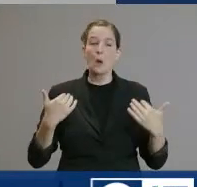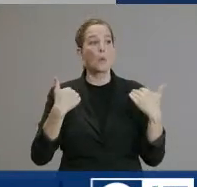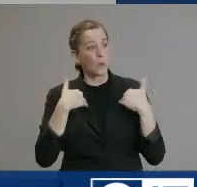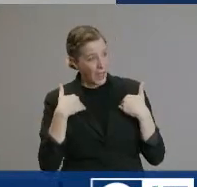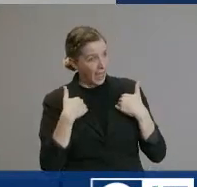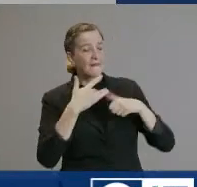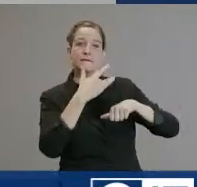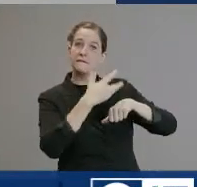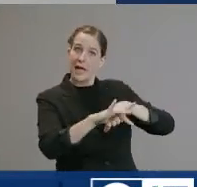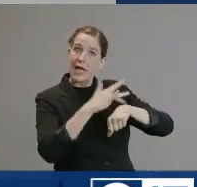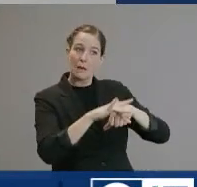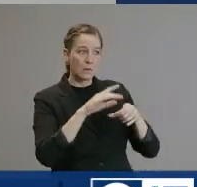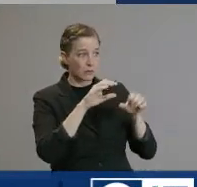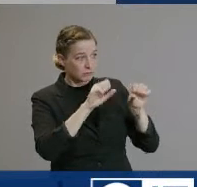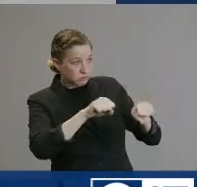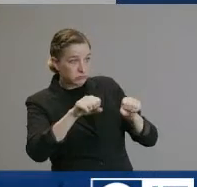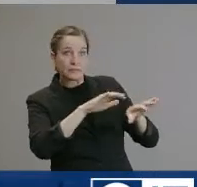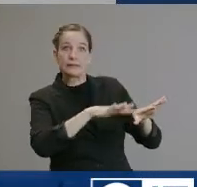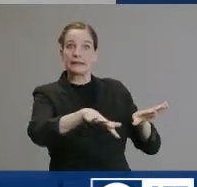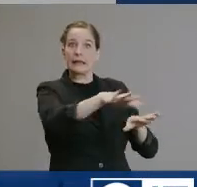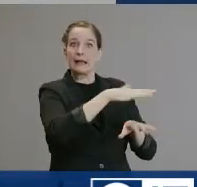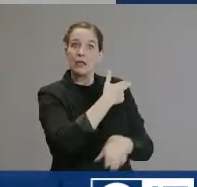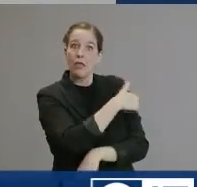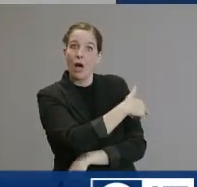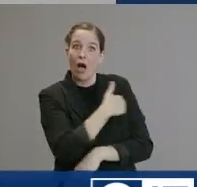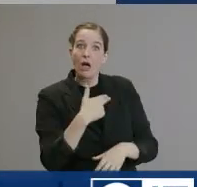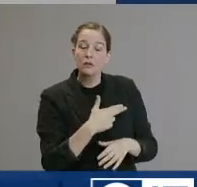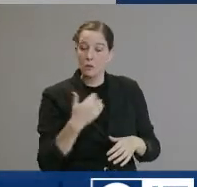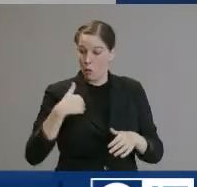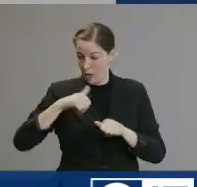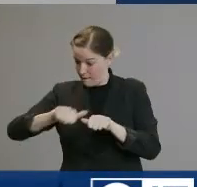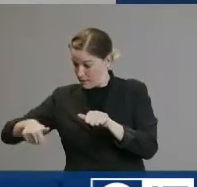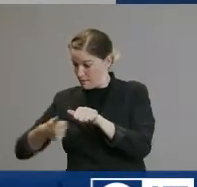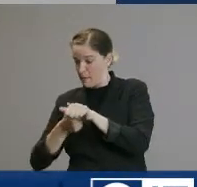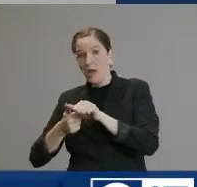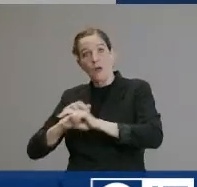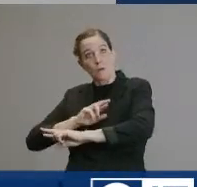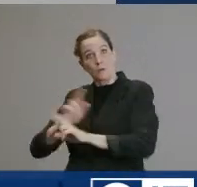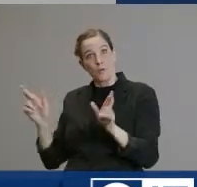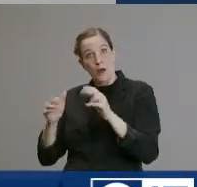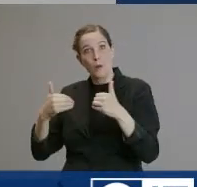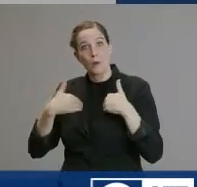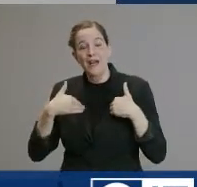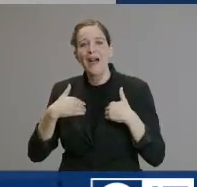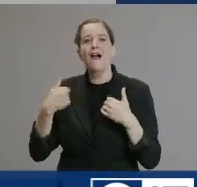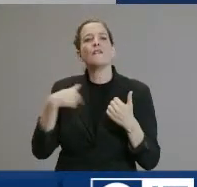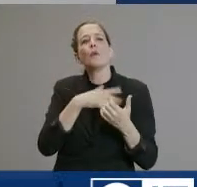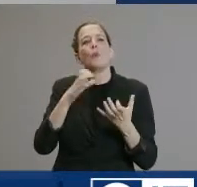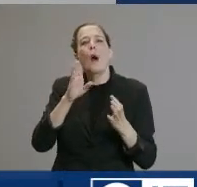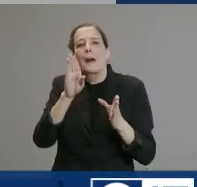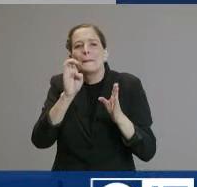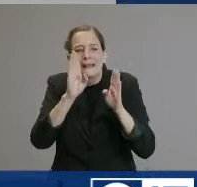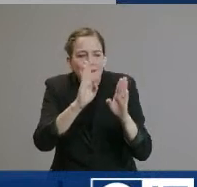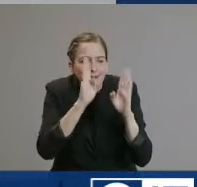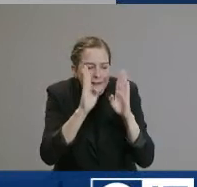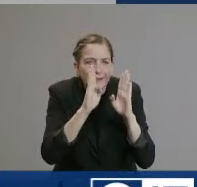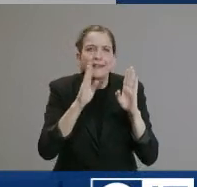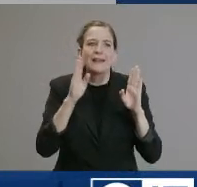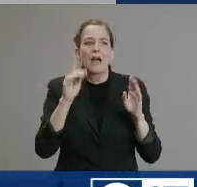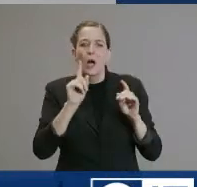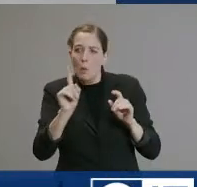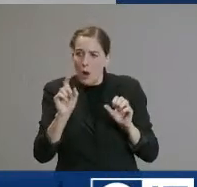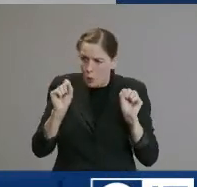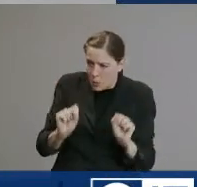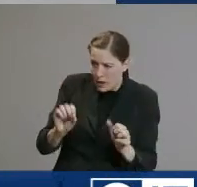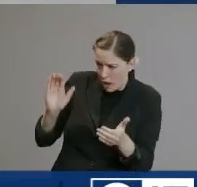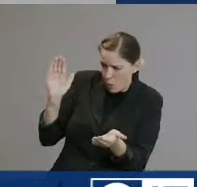to monitor this, be vigilant where we can, reduce it, and that's possible. So it's going to be